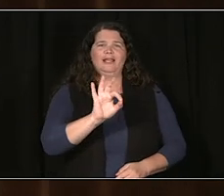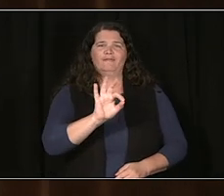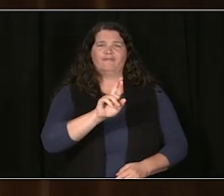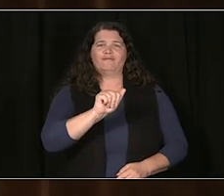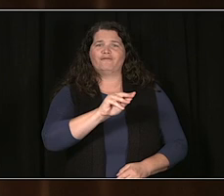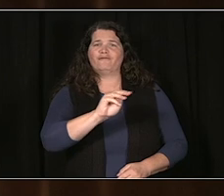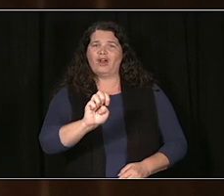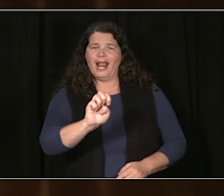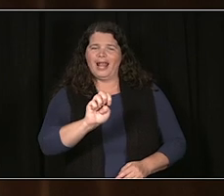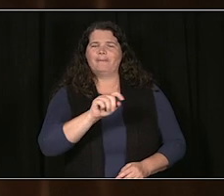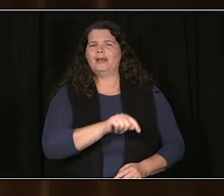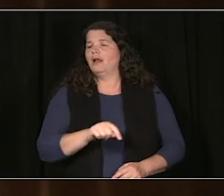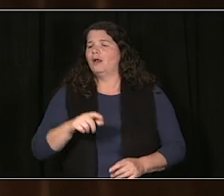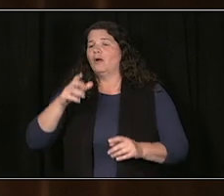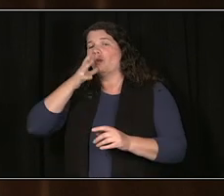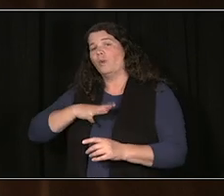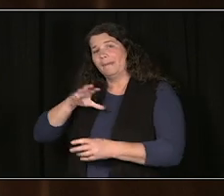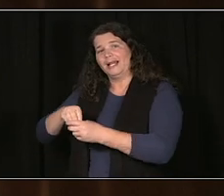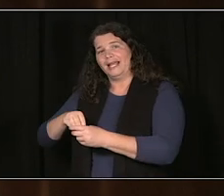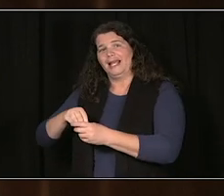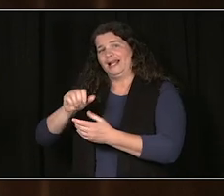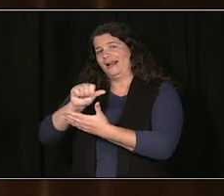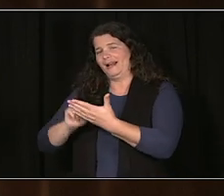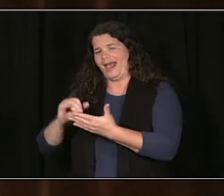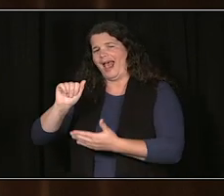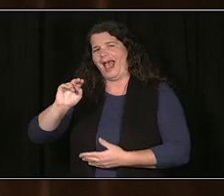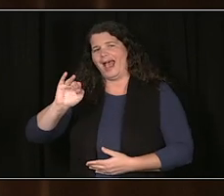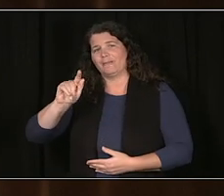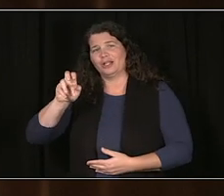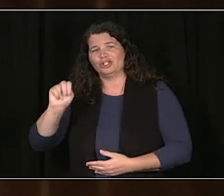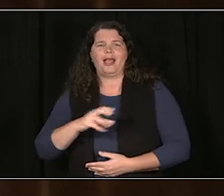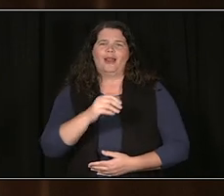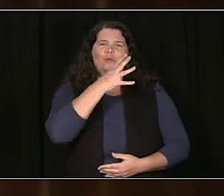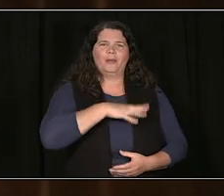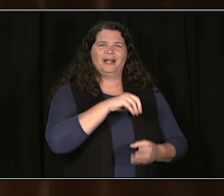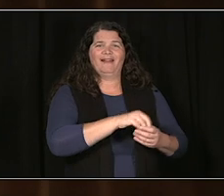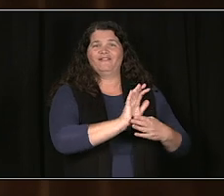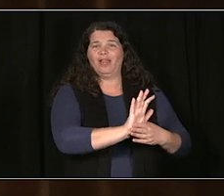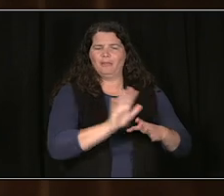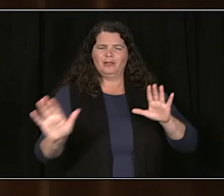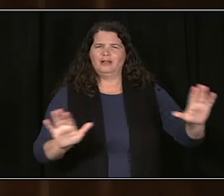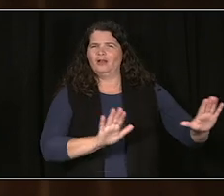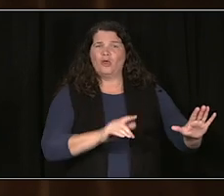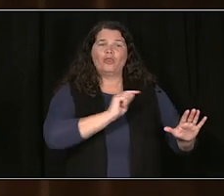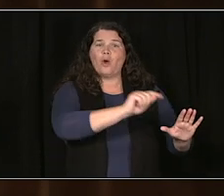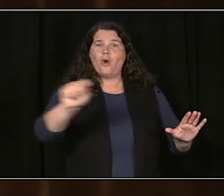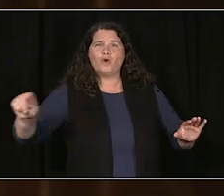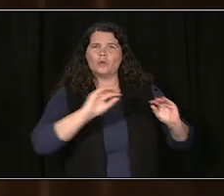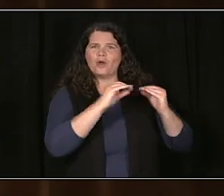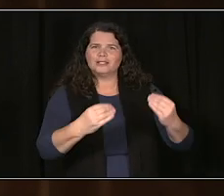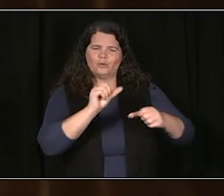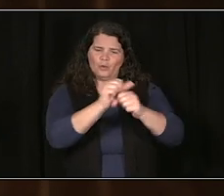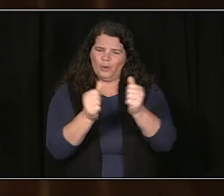great teams at Women in Animation and Women in Film. Through these relationships, we are advancing the careers of women in this